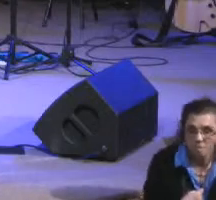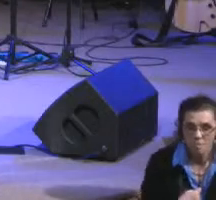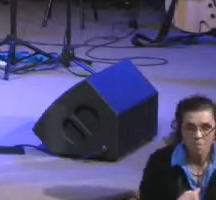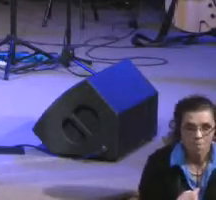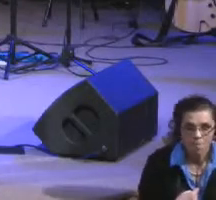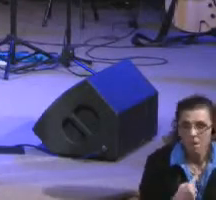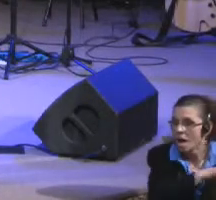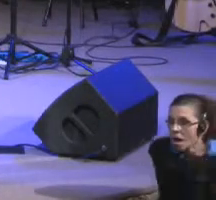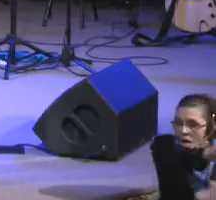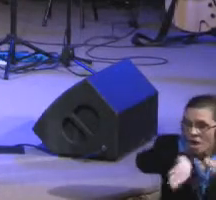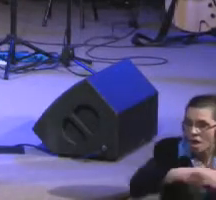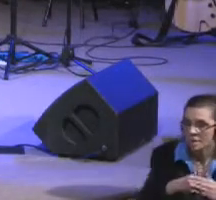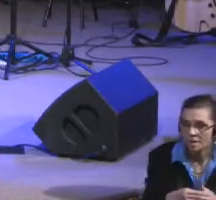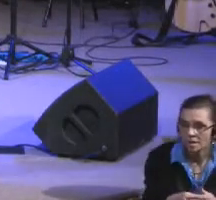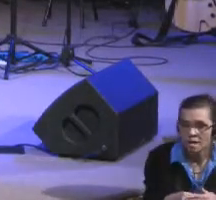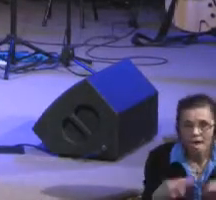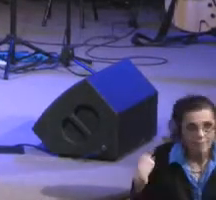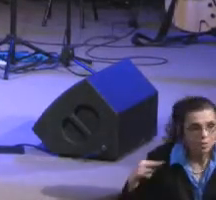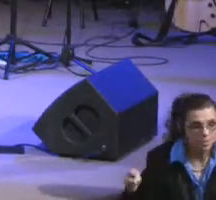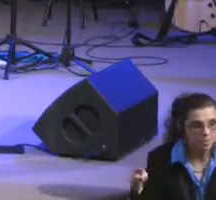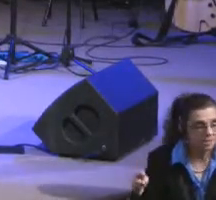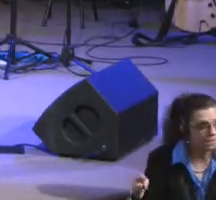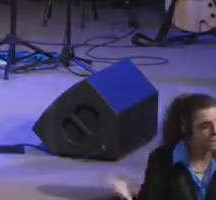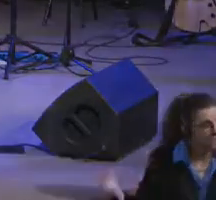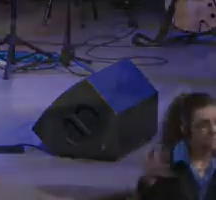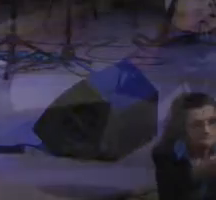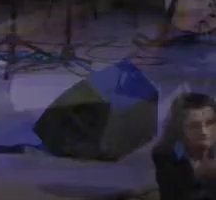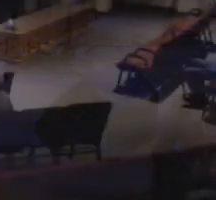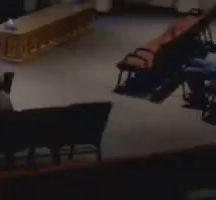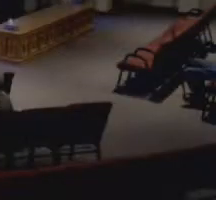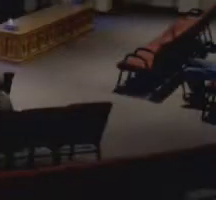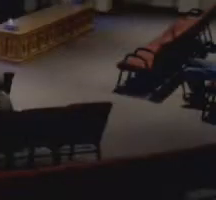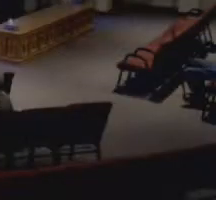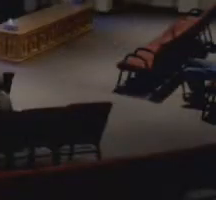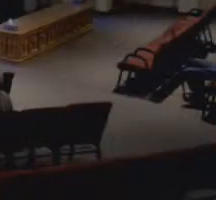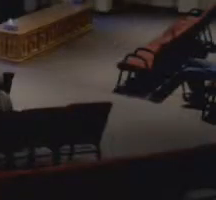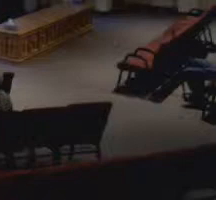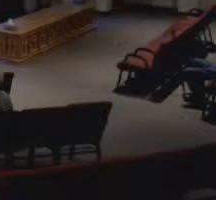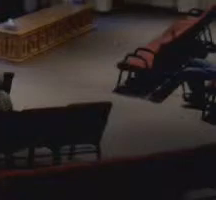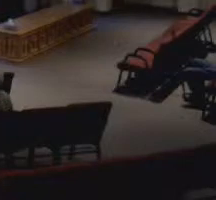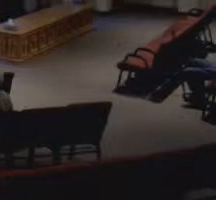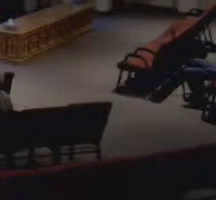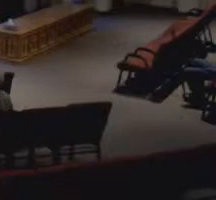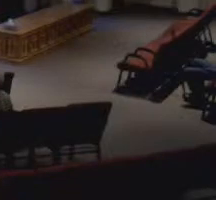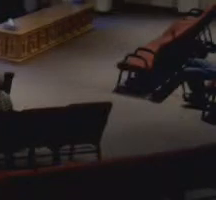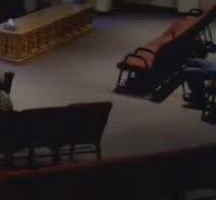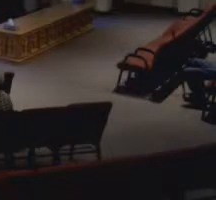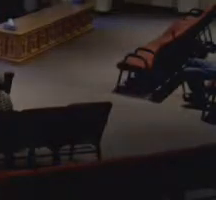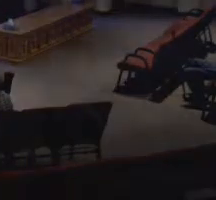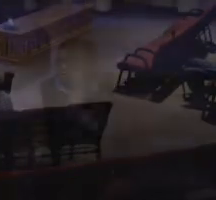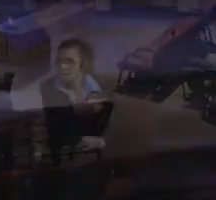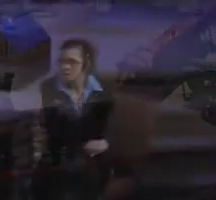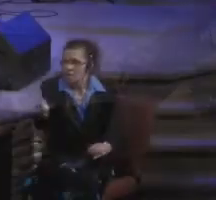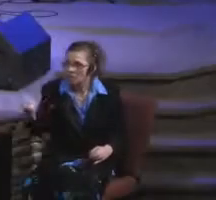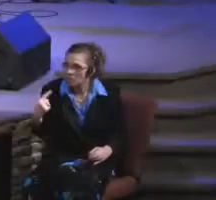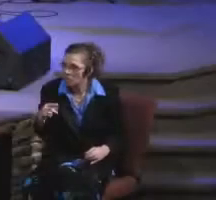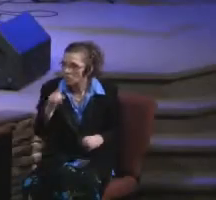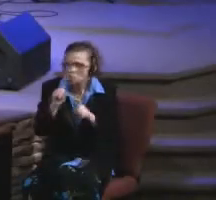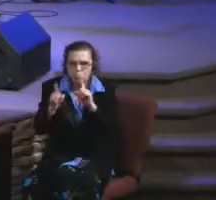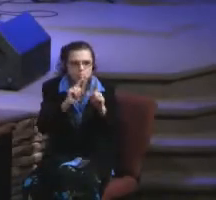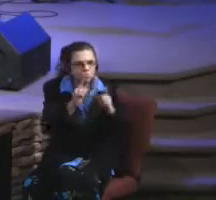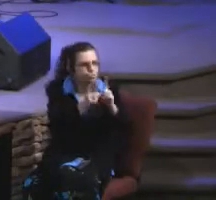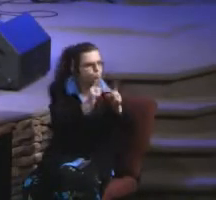And all of us have a responsibility to come together as a single unit. Listen, on the day of Pentecost, amen, we preach it a lot around